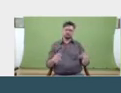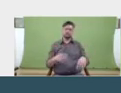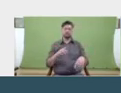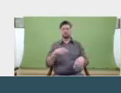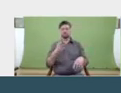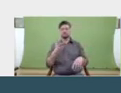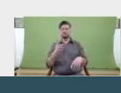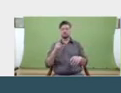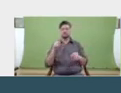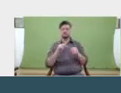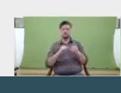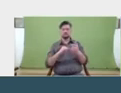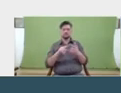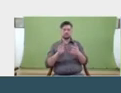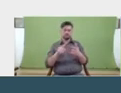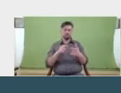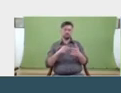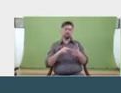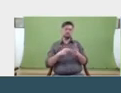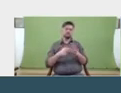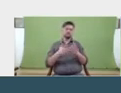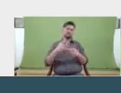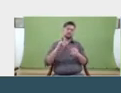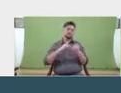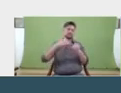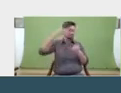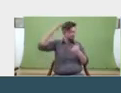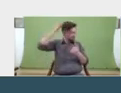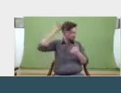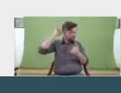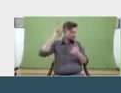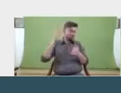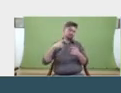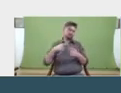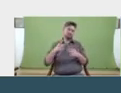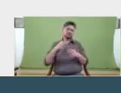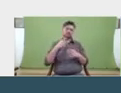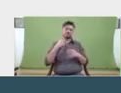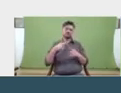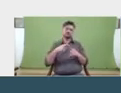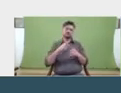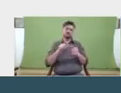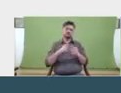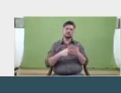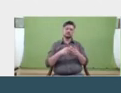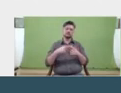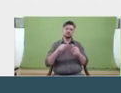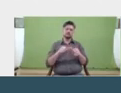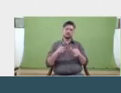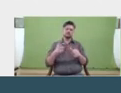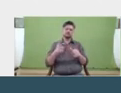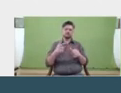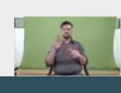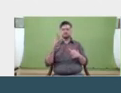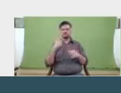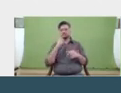which is the sanskrit time term for this is karaka which is probably also used in tamil case